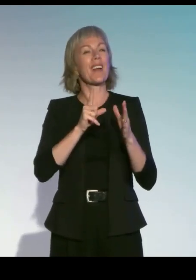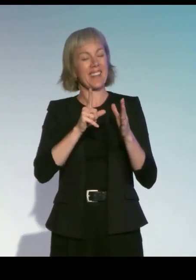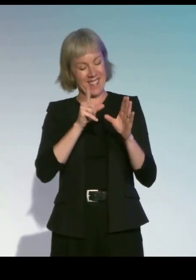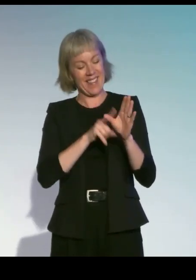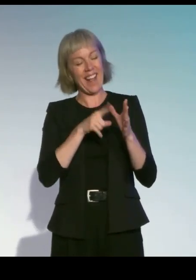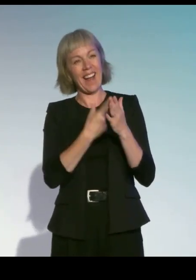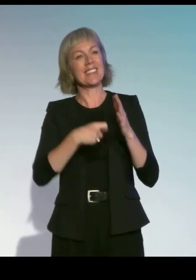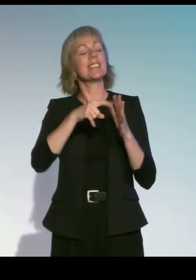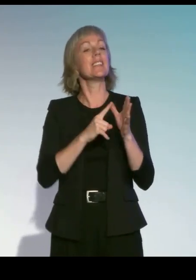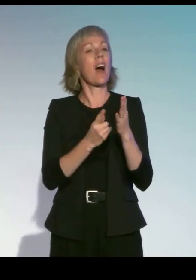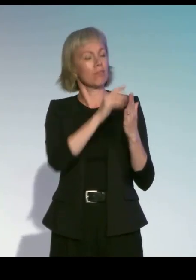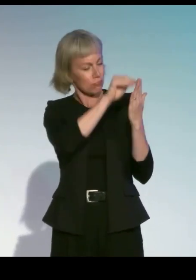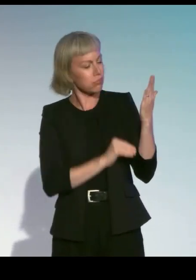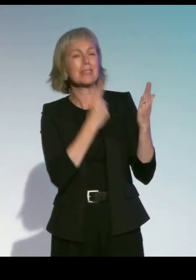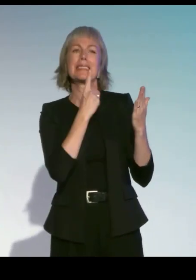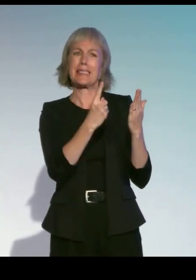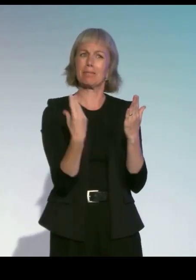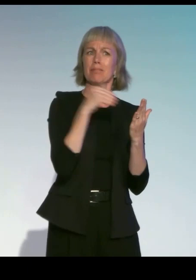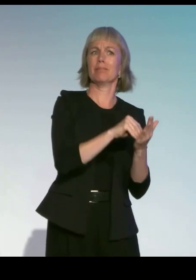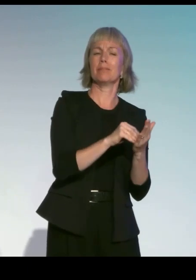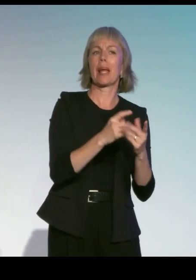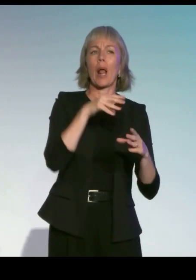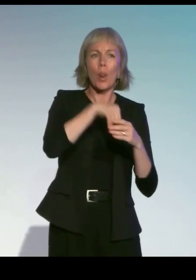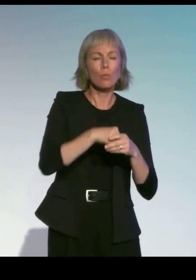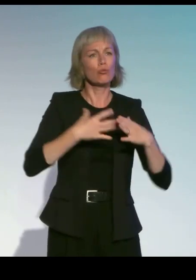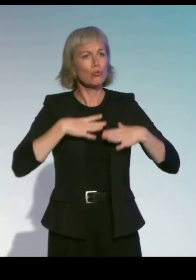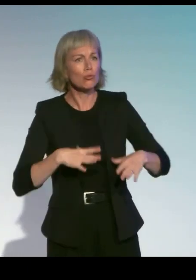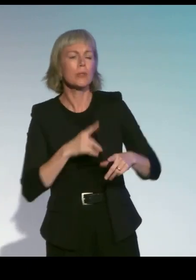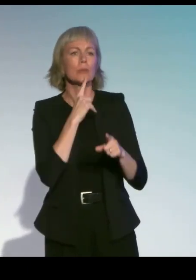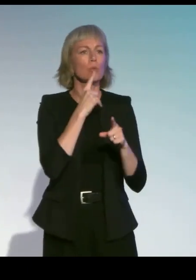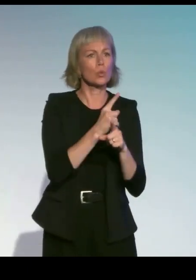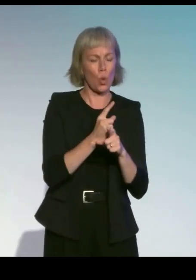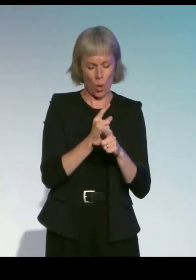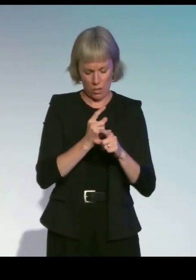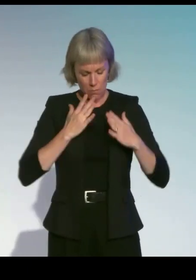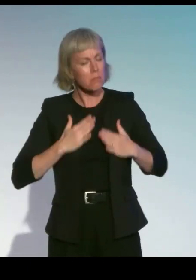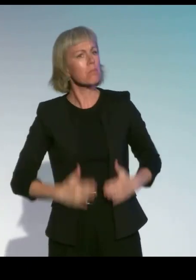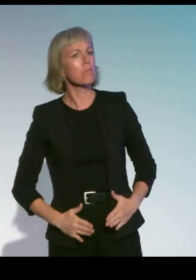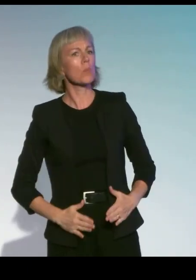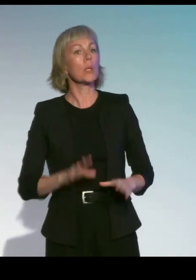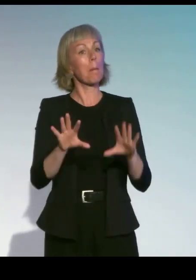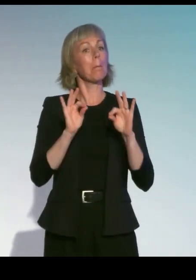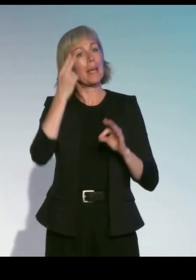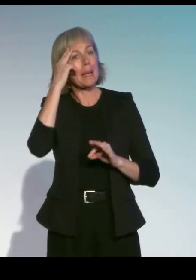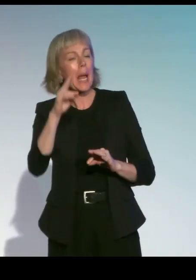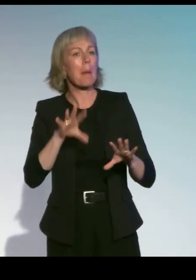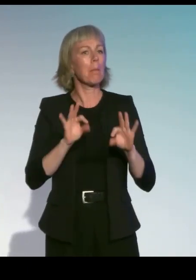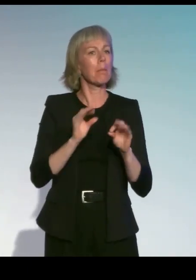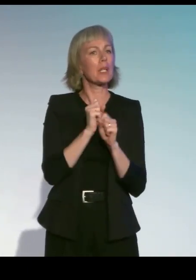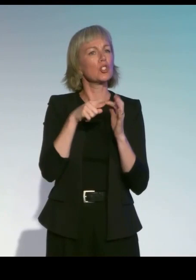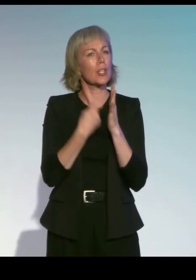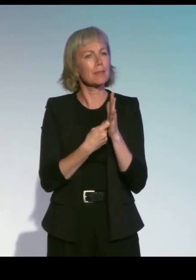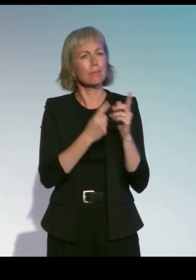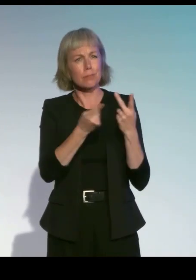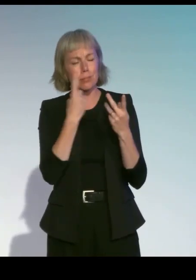expression includes speech, it includes deportment, it includes dress, bodily characteristics, choice of name and more. However, as